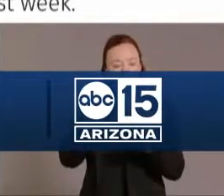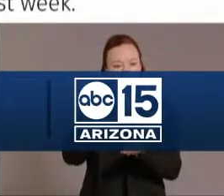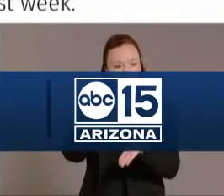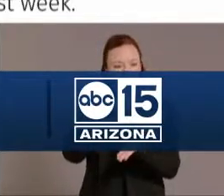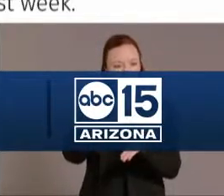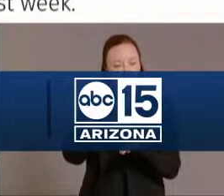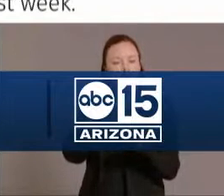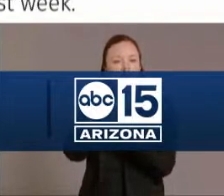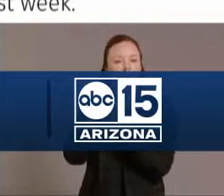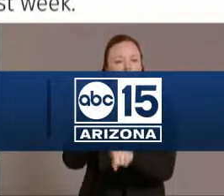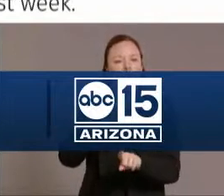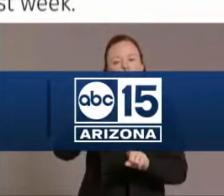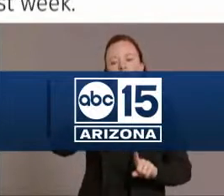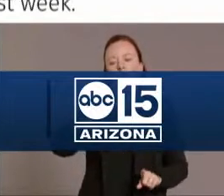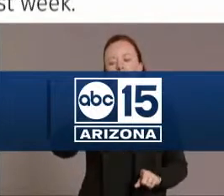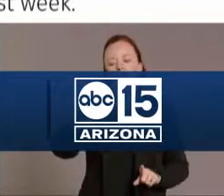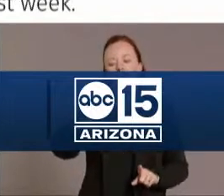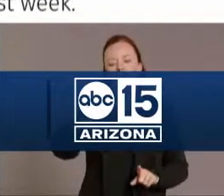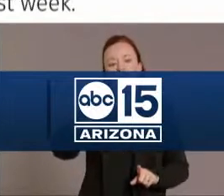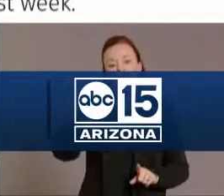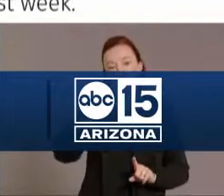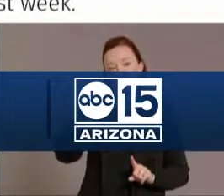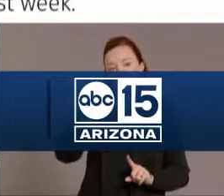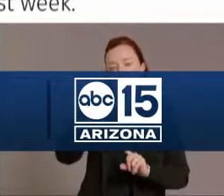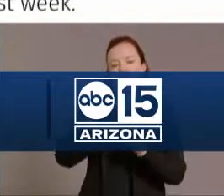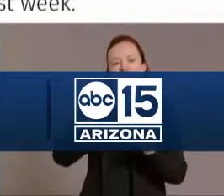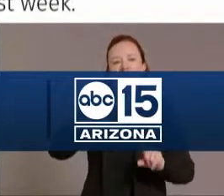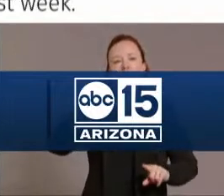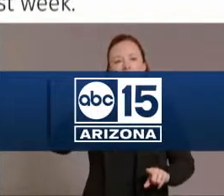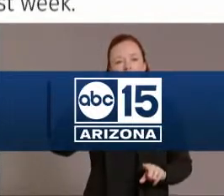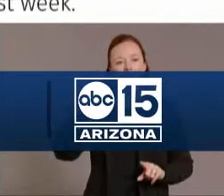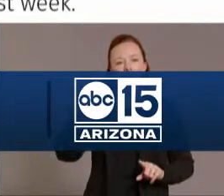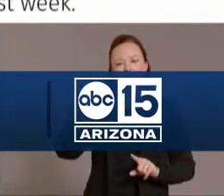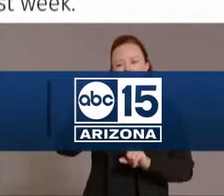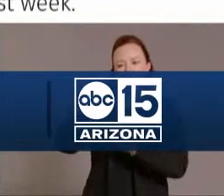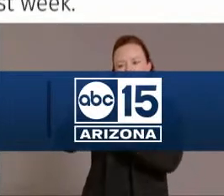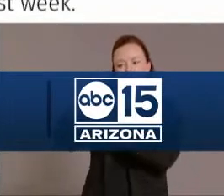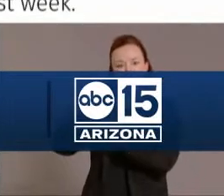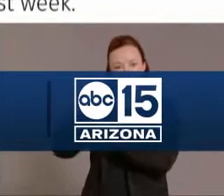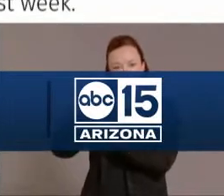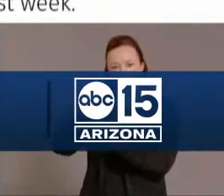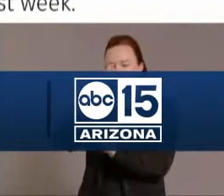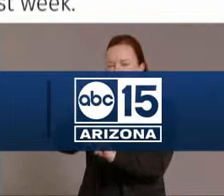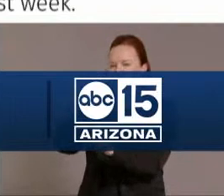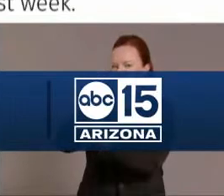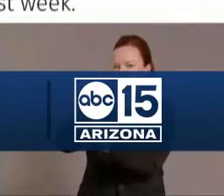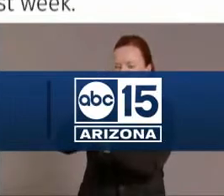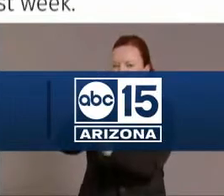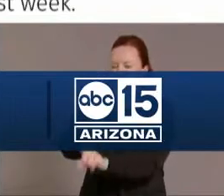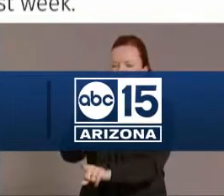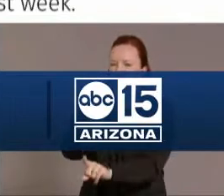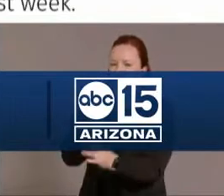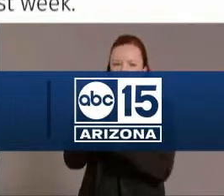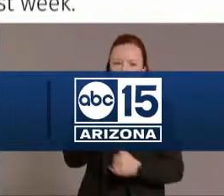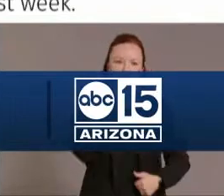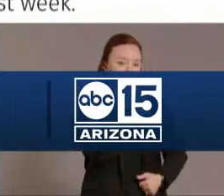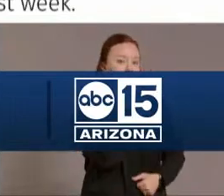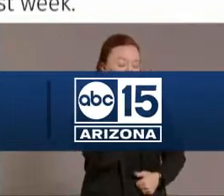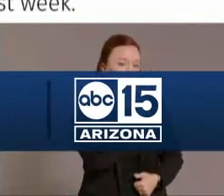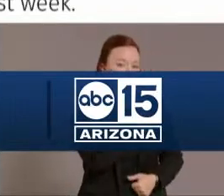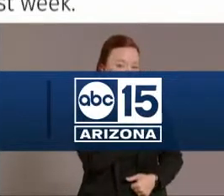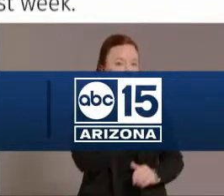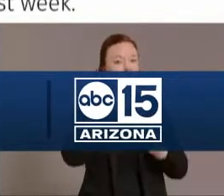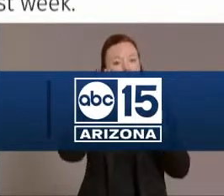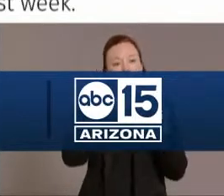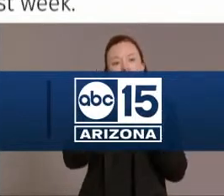from ASUS without needing an allocation from a local health department. We are anticipating that more than 100,000 Moderna